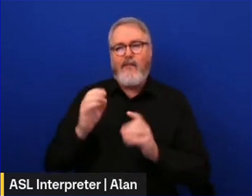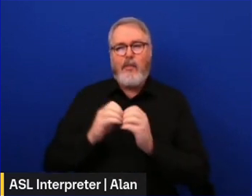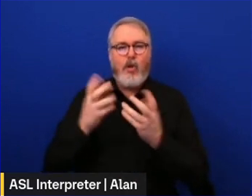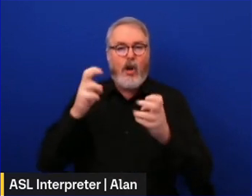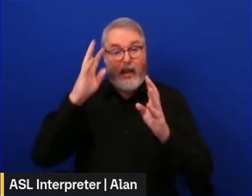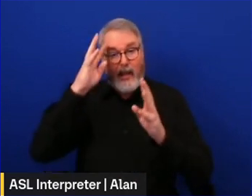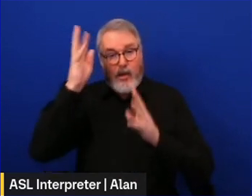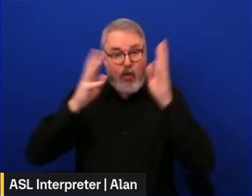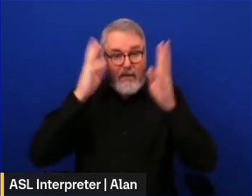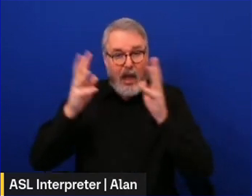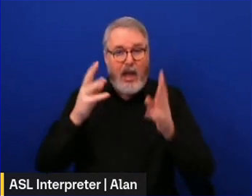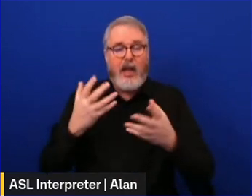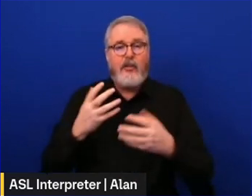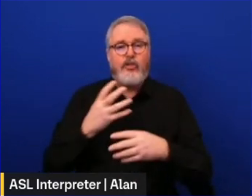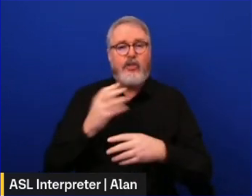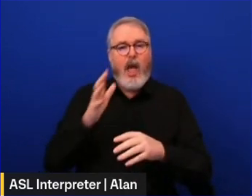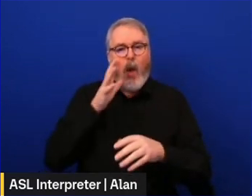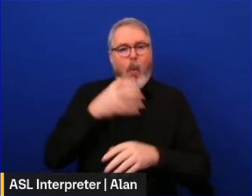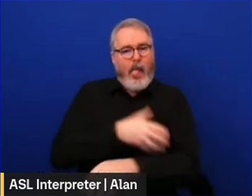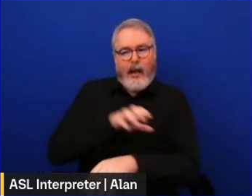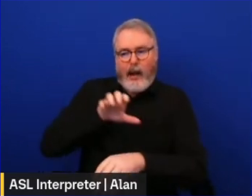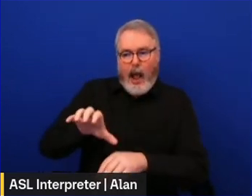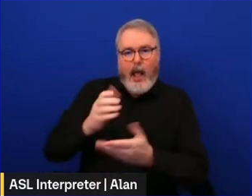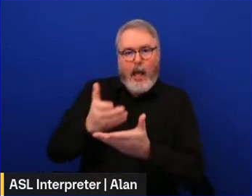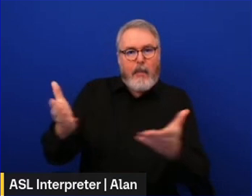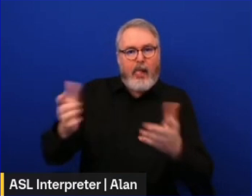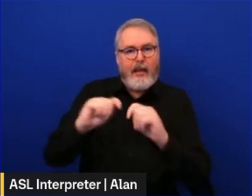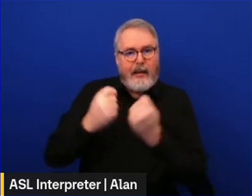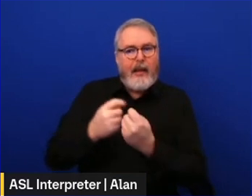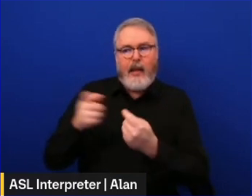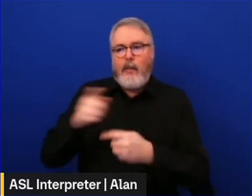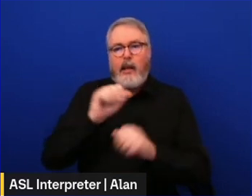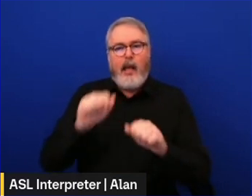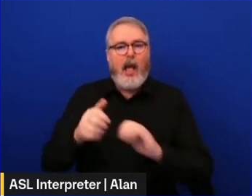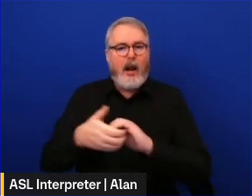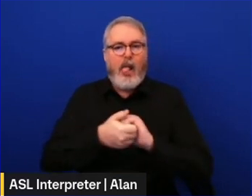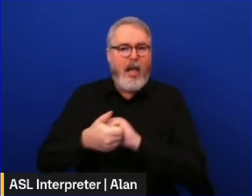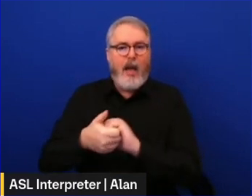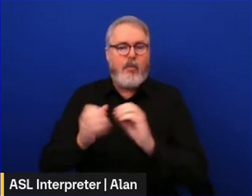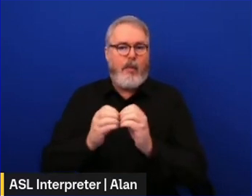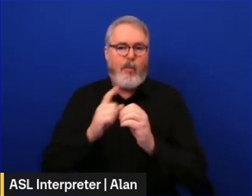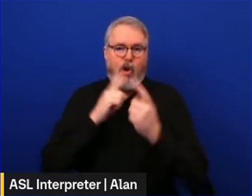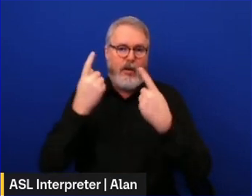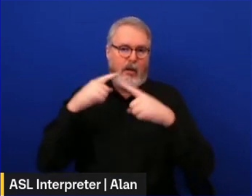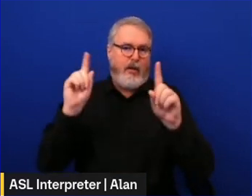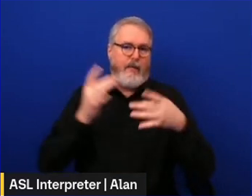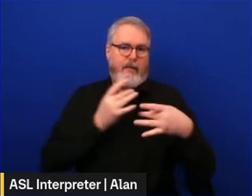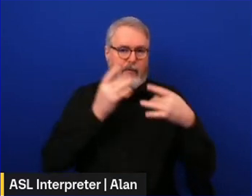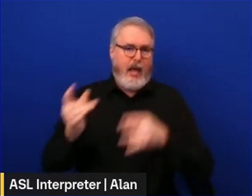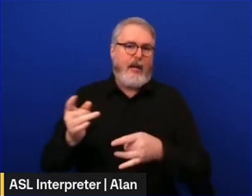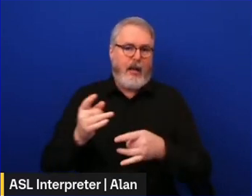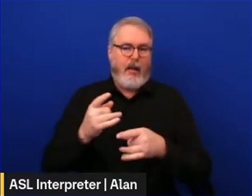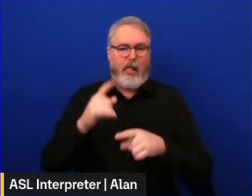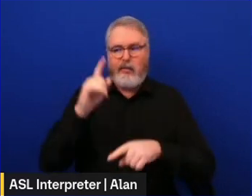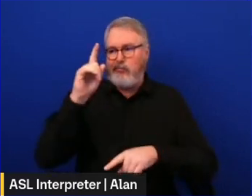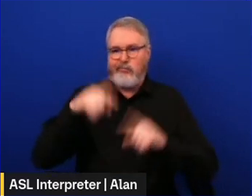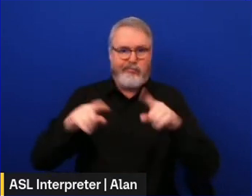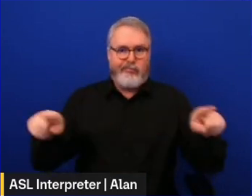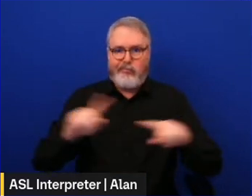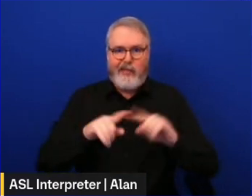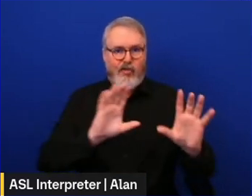innovation and enable teams to collaborate more effectively across disciplines.